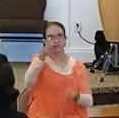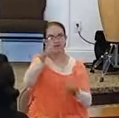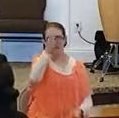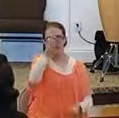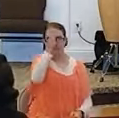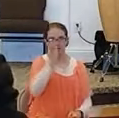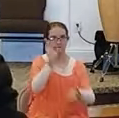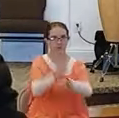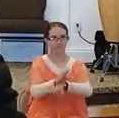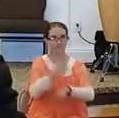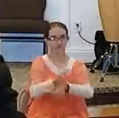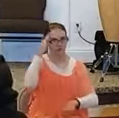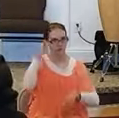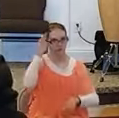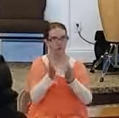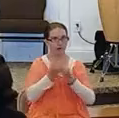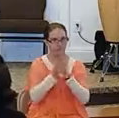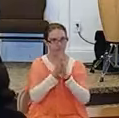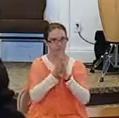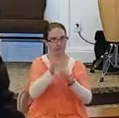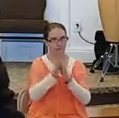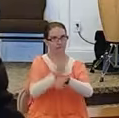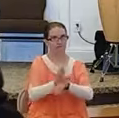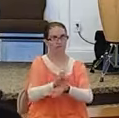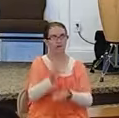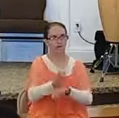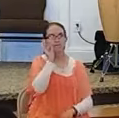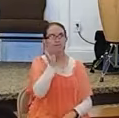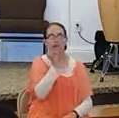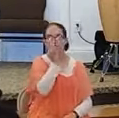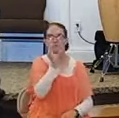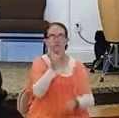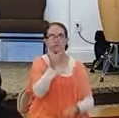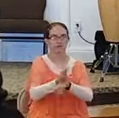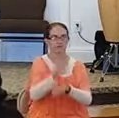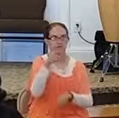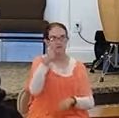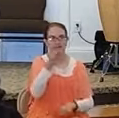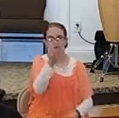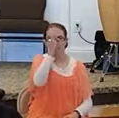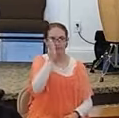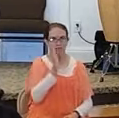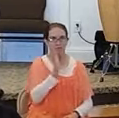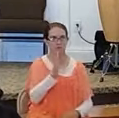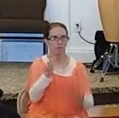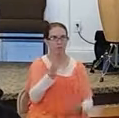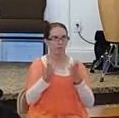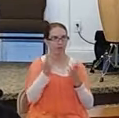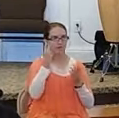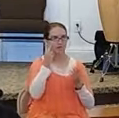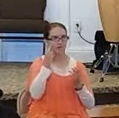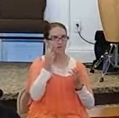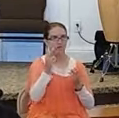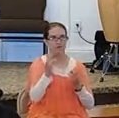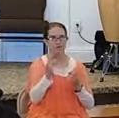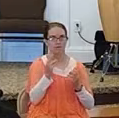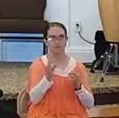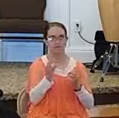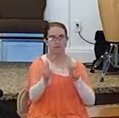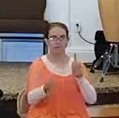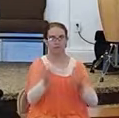A church that knows how to pray. A church that is fasting. A church that is saying, God, we want to see a few more people brought